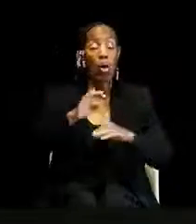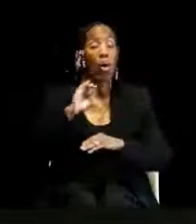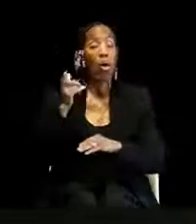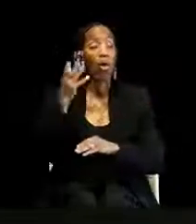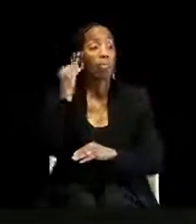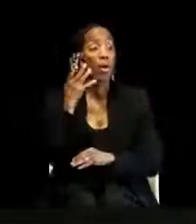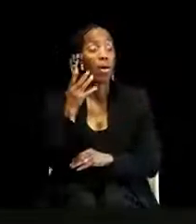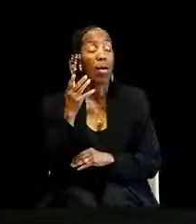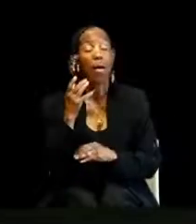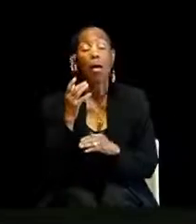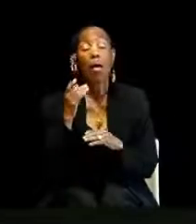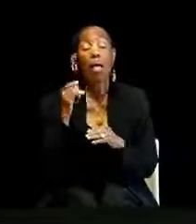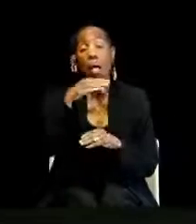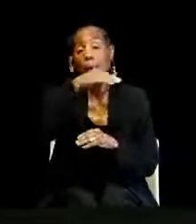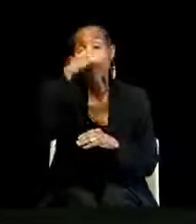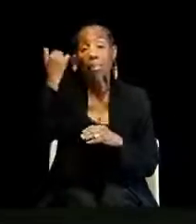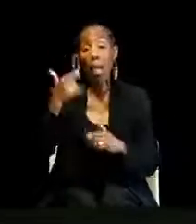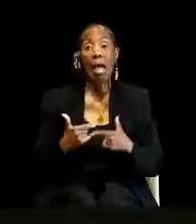matter.